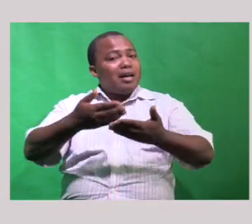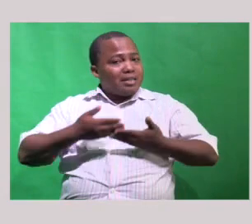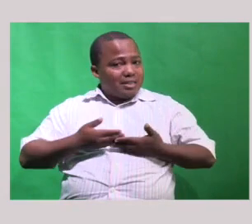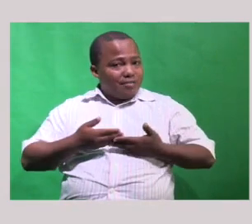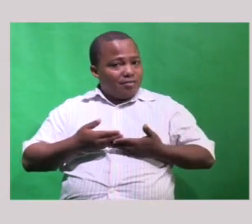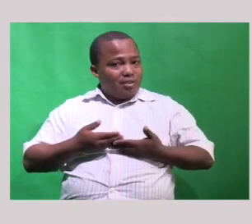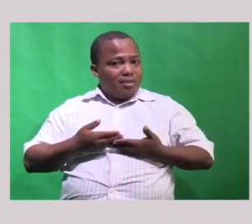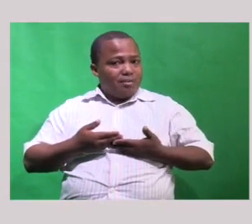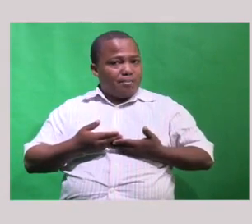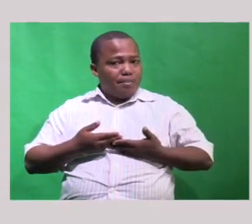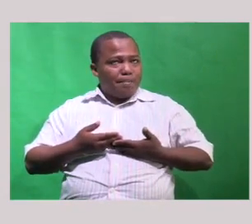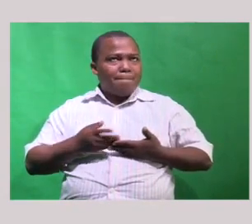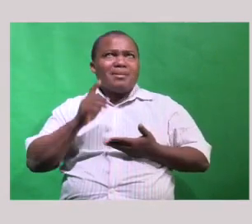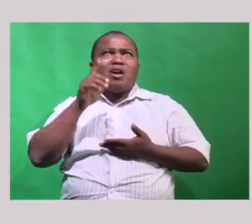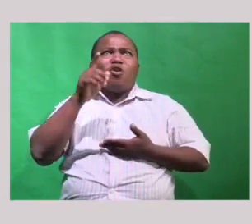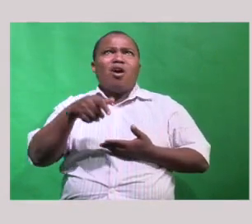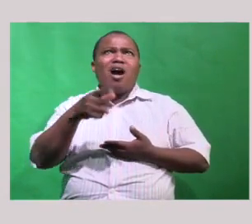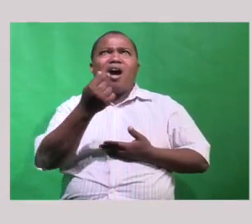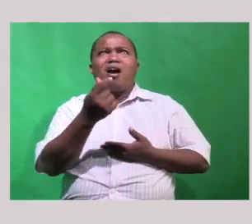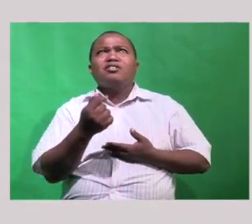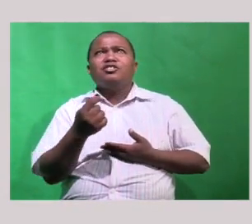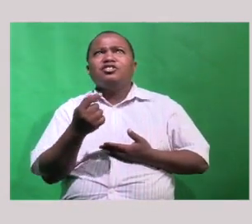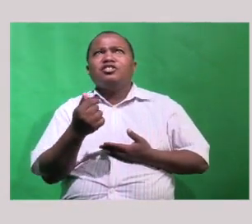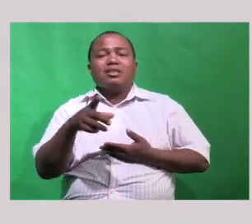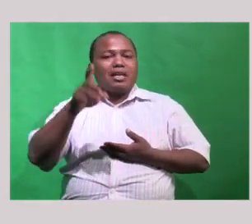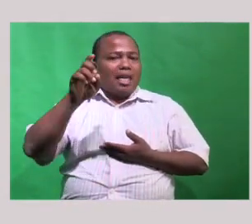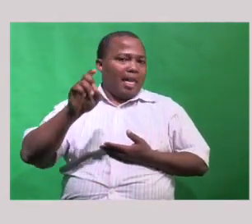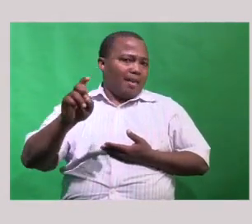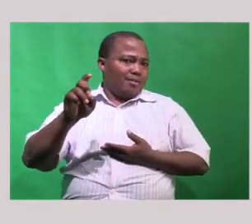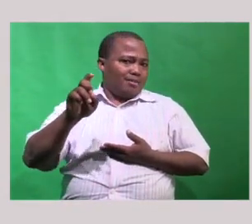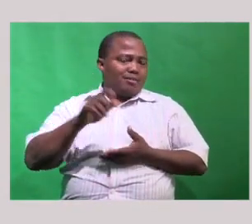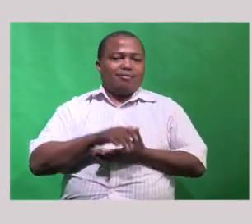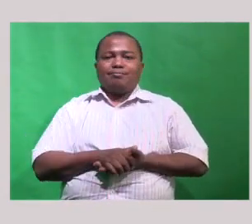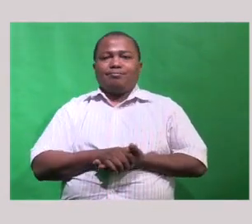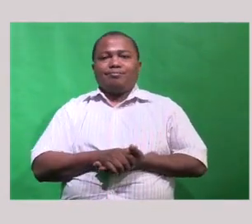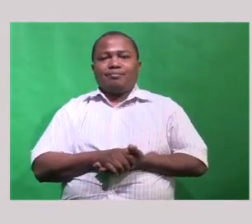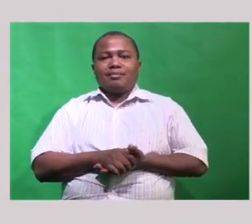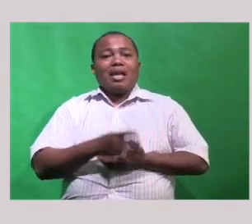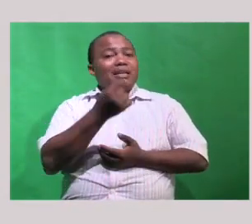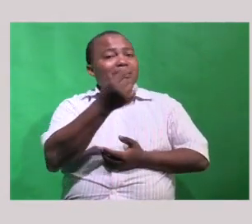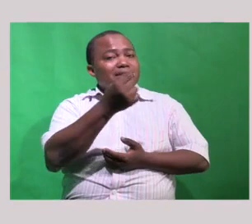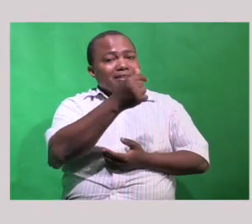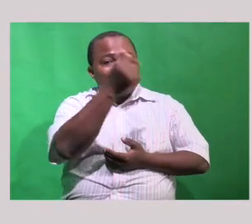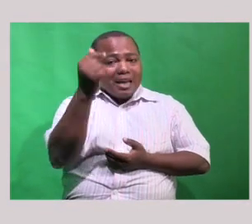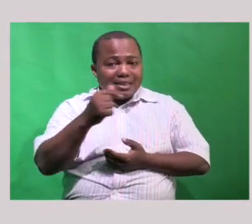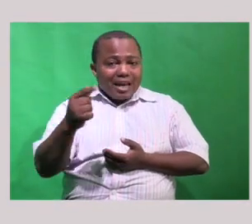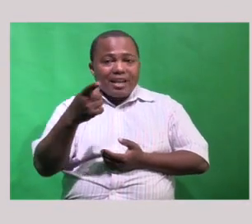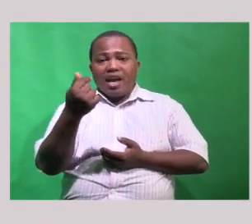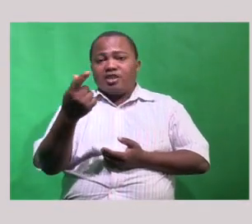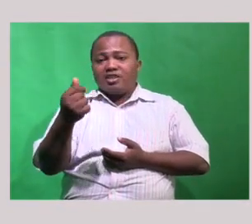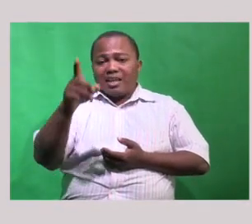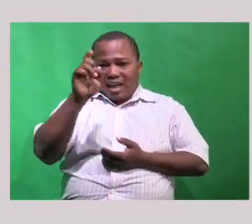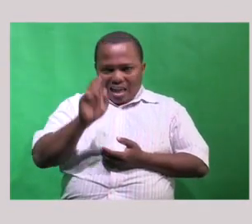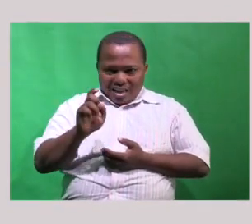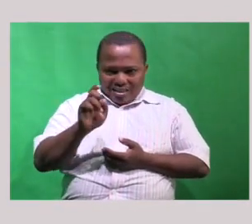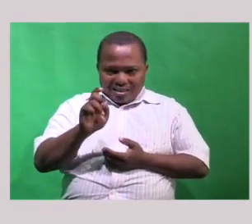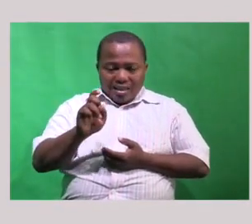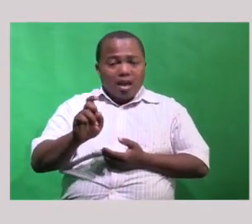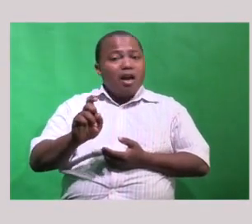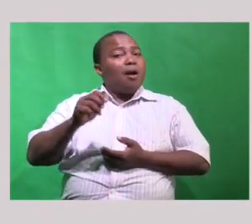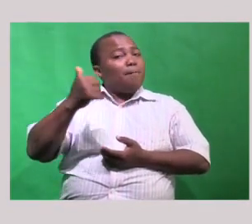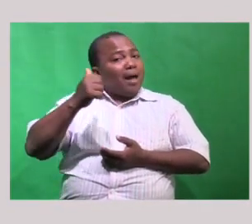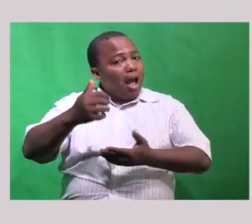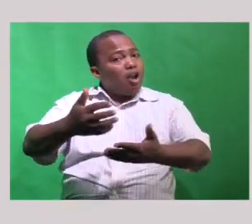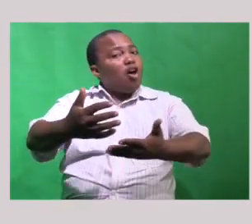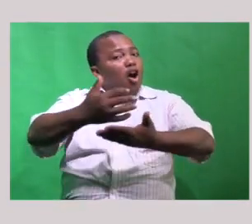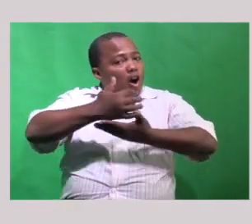owings were Tanzania shillings X. And Tanzania shilling X still owing on